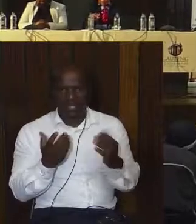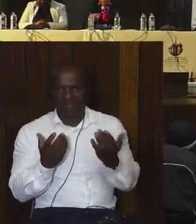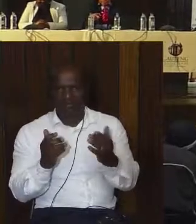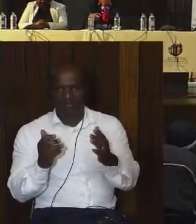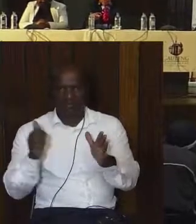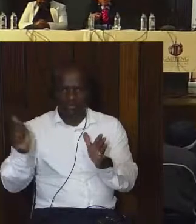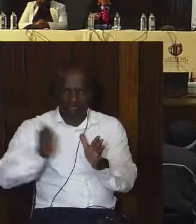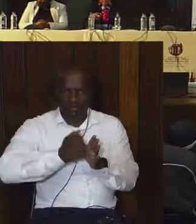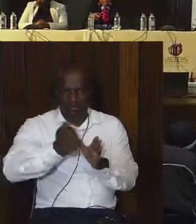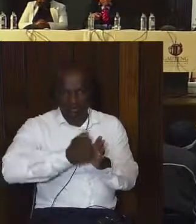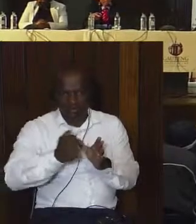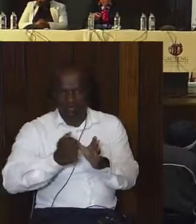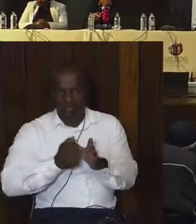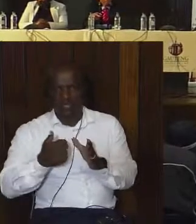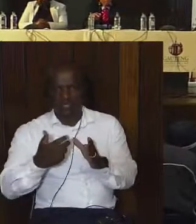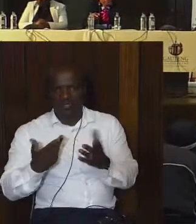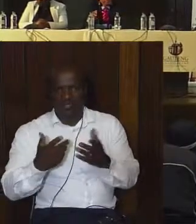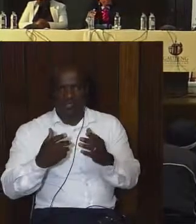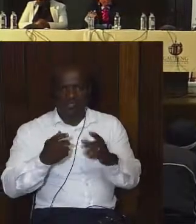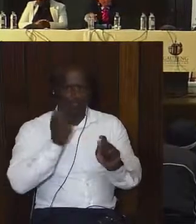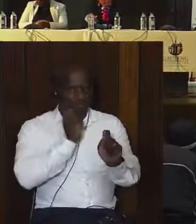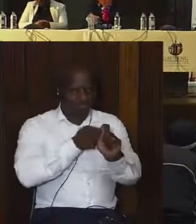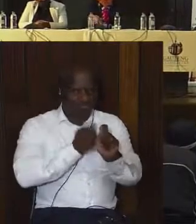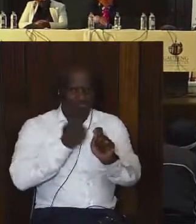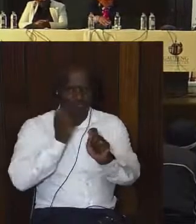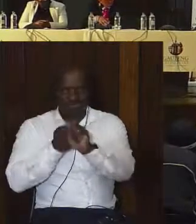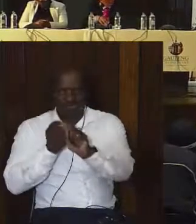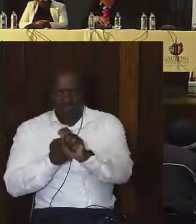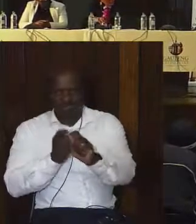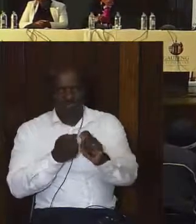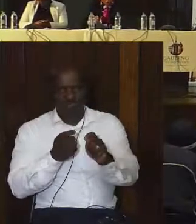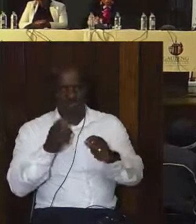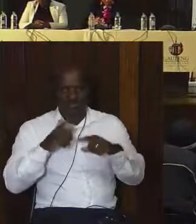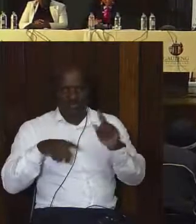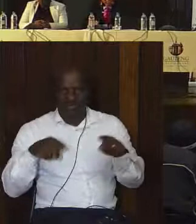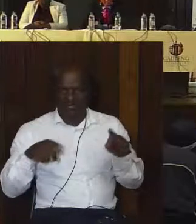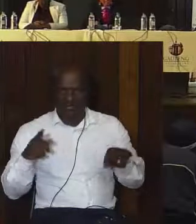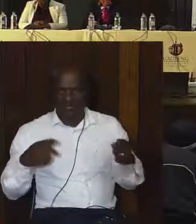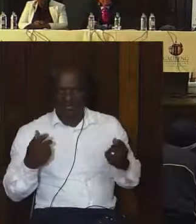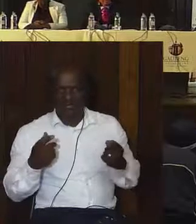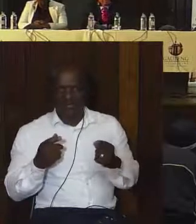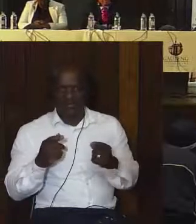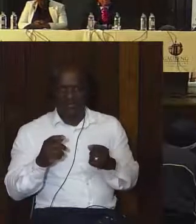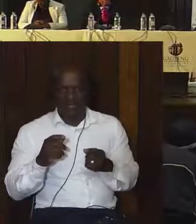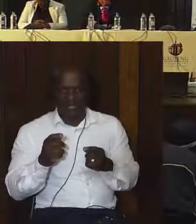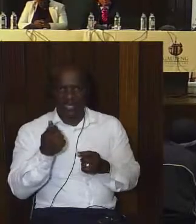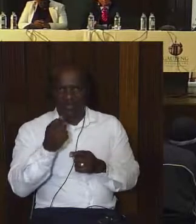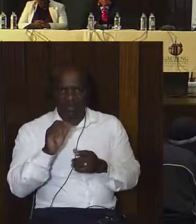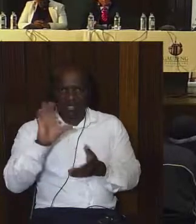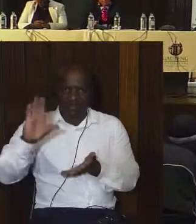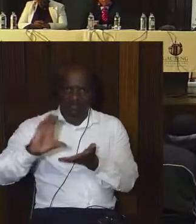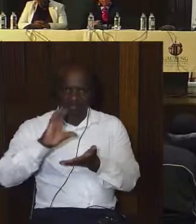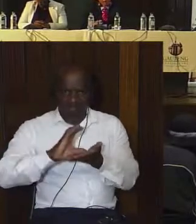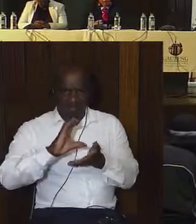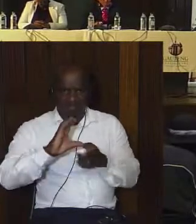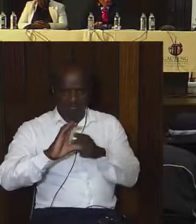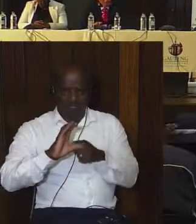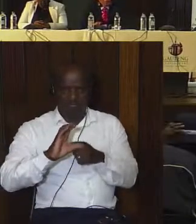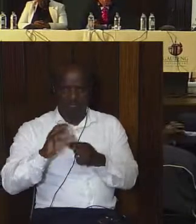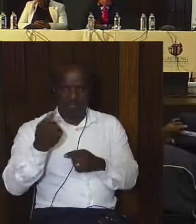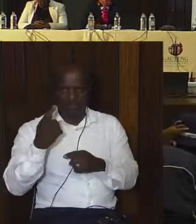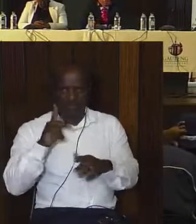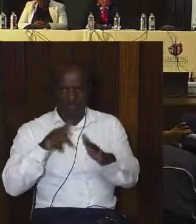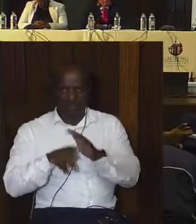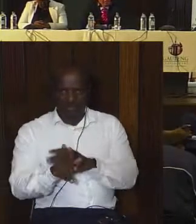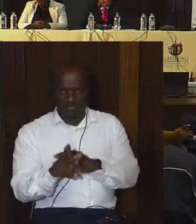onto the road reserve, informal settlements. So we then need to project the money that we have available for that project. Are we